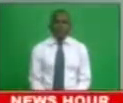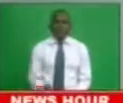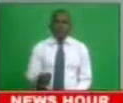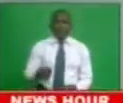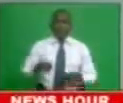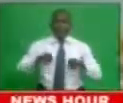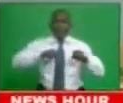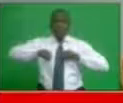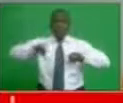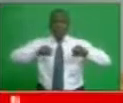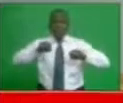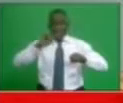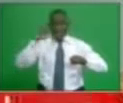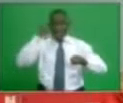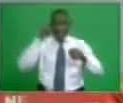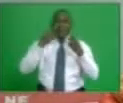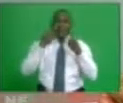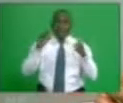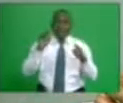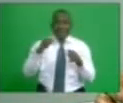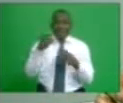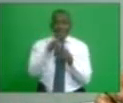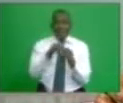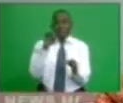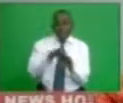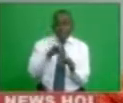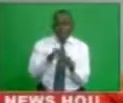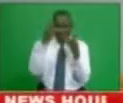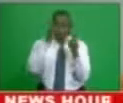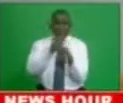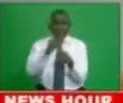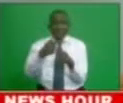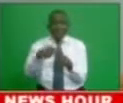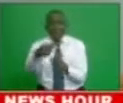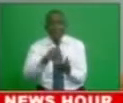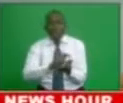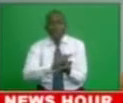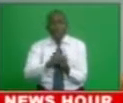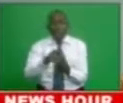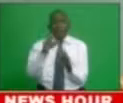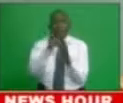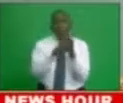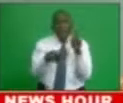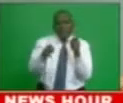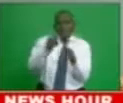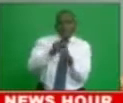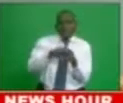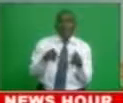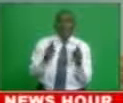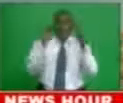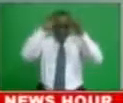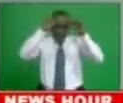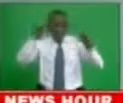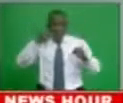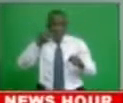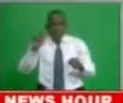Rwandan government has announced that the country will vote in a referendum next week on a constitutional amendment to allow President